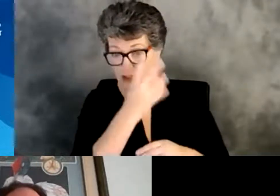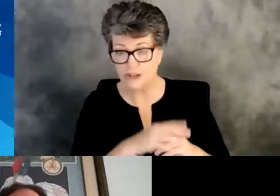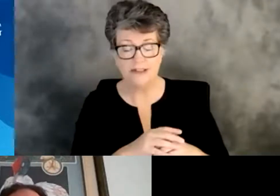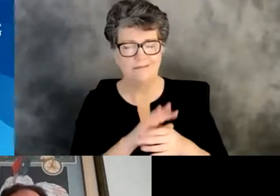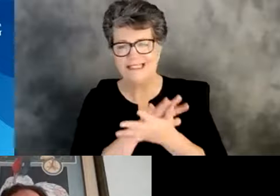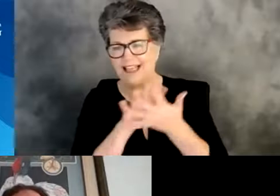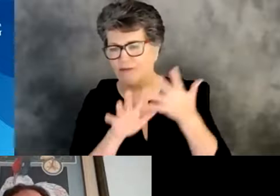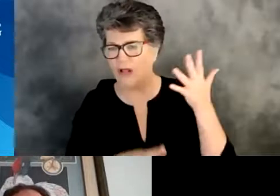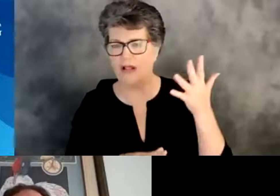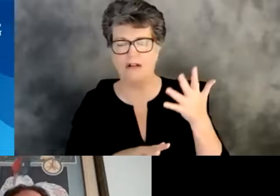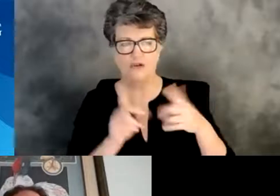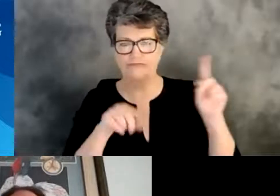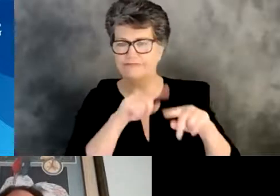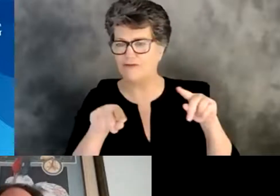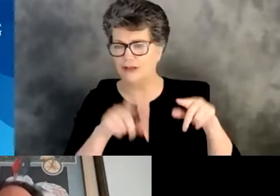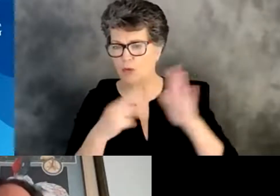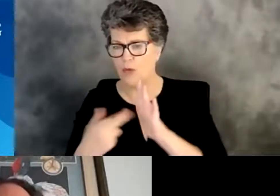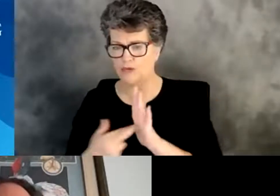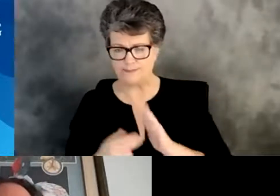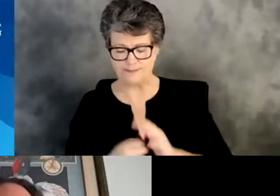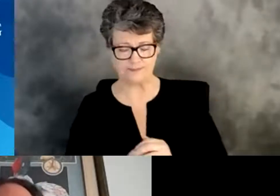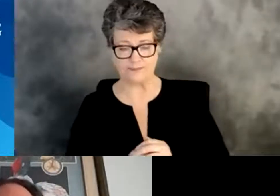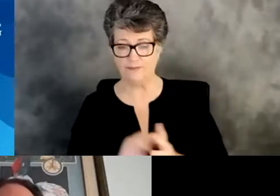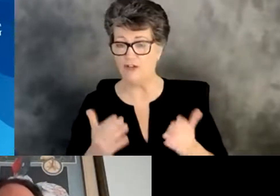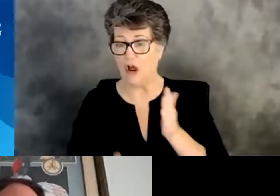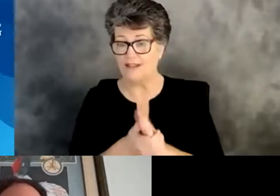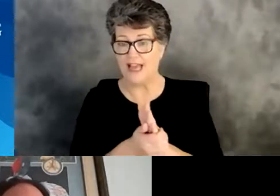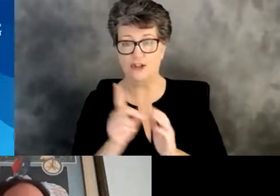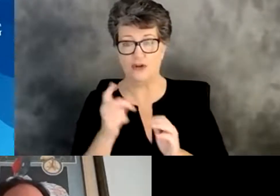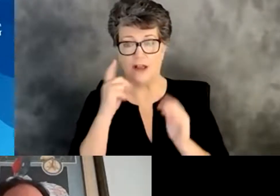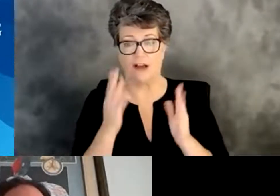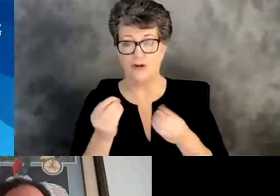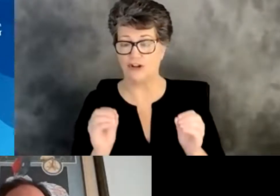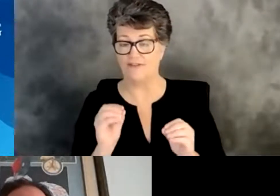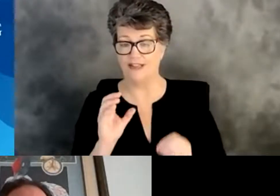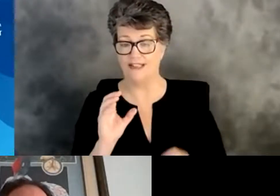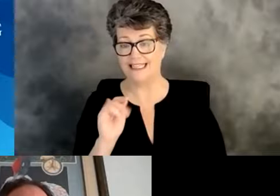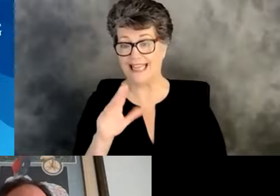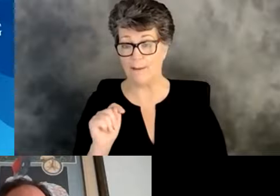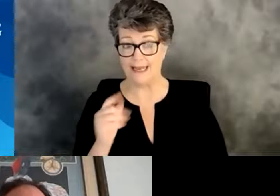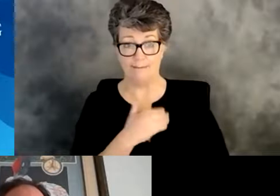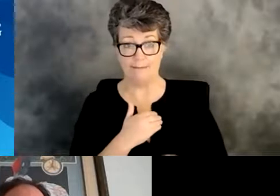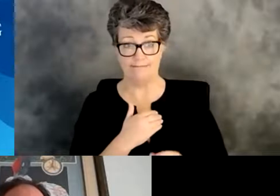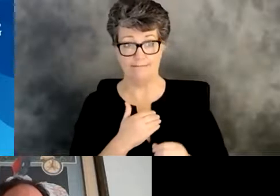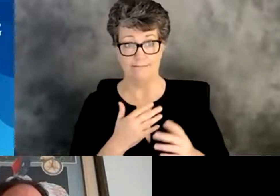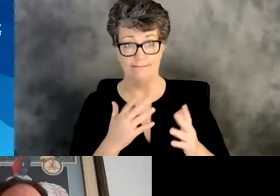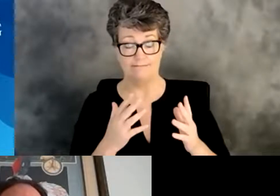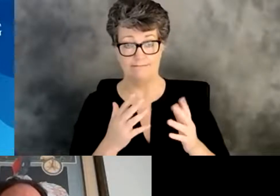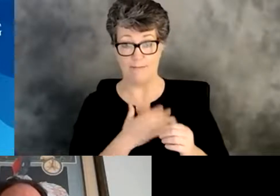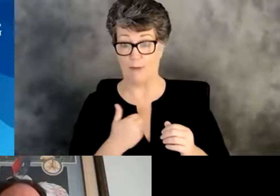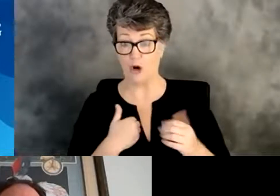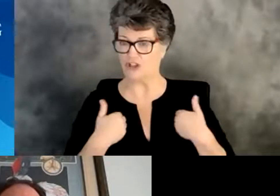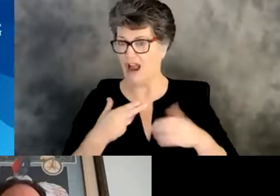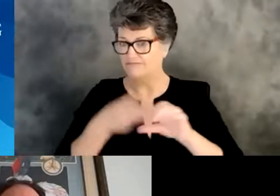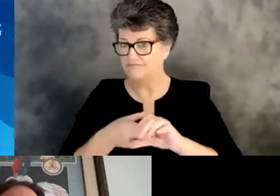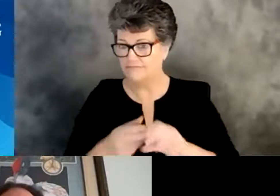several that do different kinds of things. They're all attached to the governor's office cabinet unit, of which I am also a member. And so we